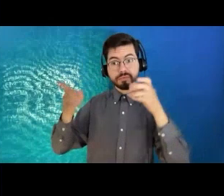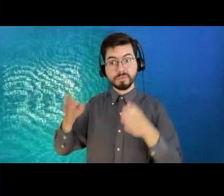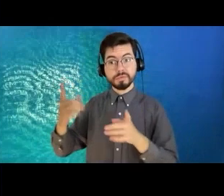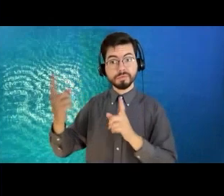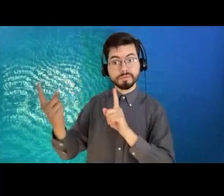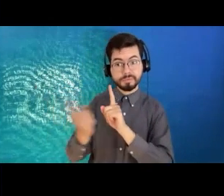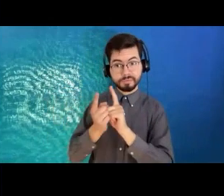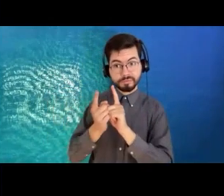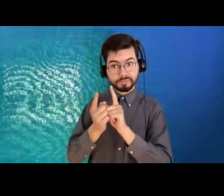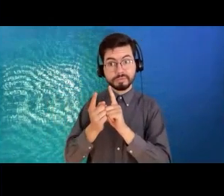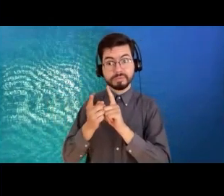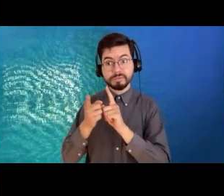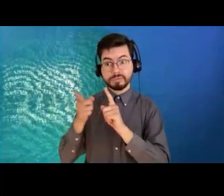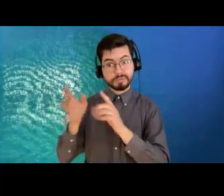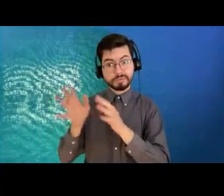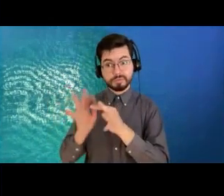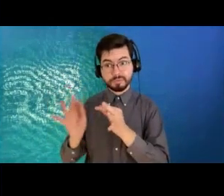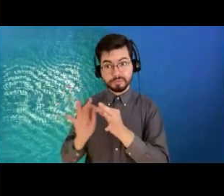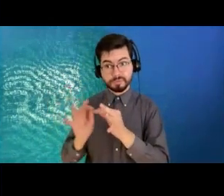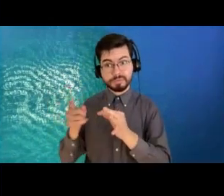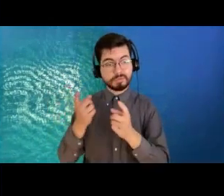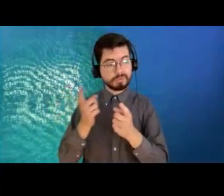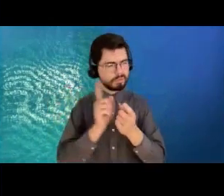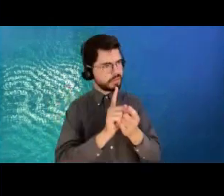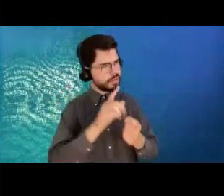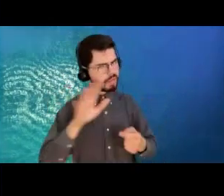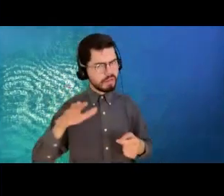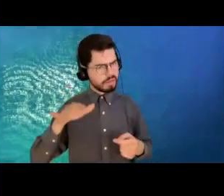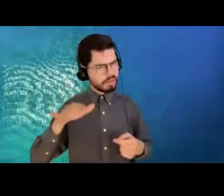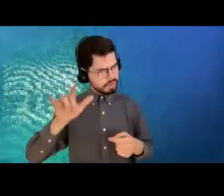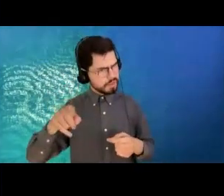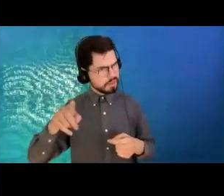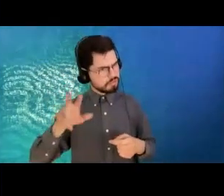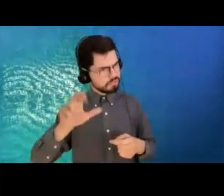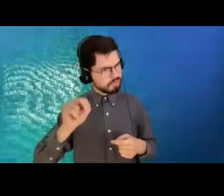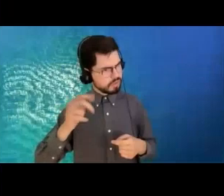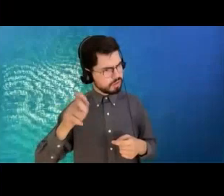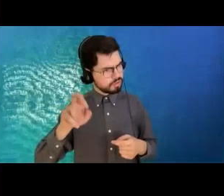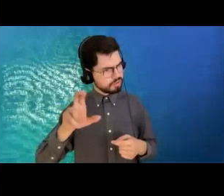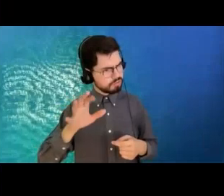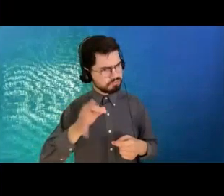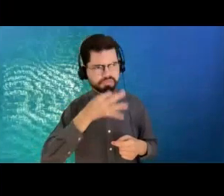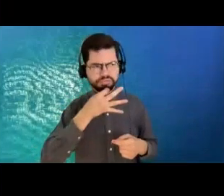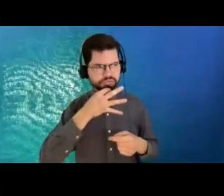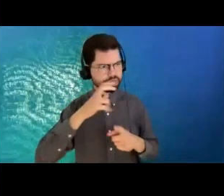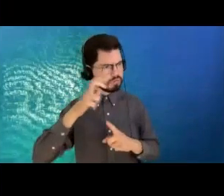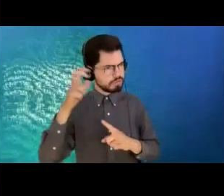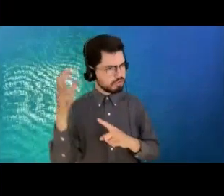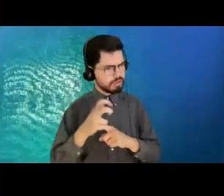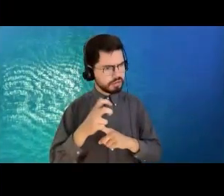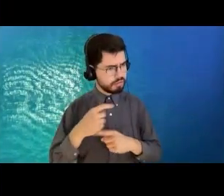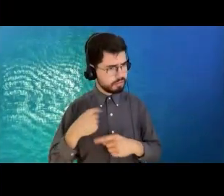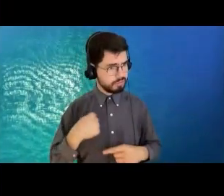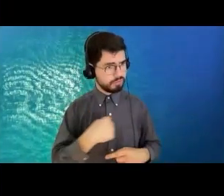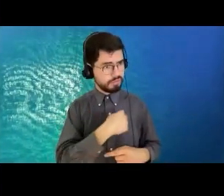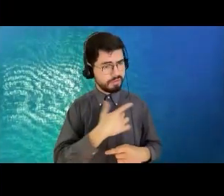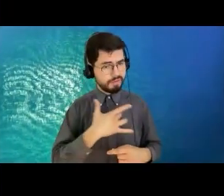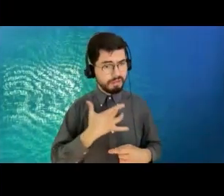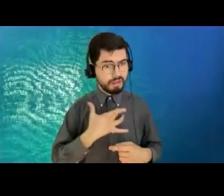that that ranger who led that program was so good. We didn't even know we were learning a